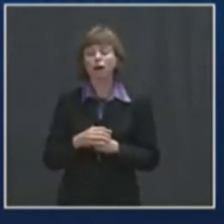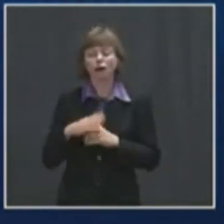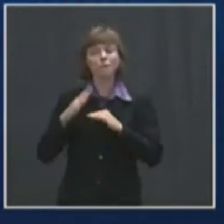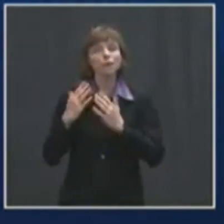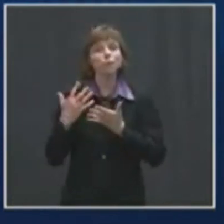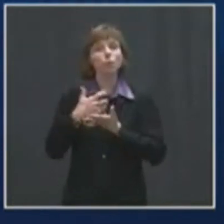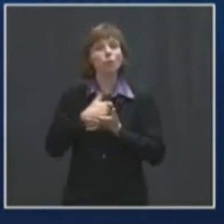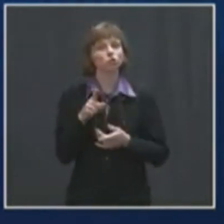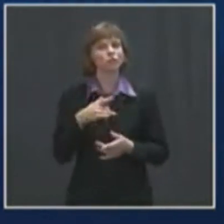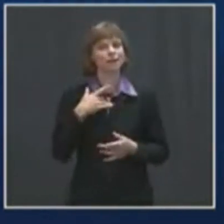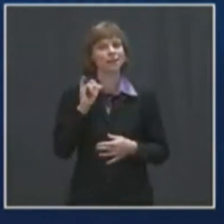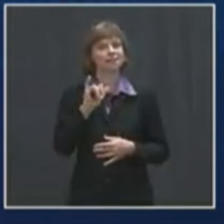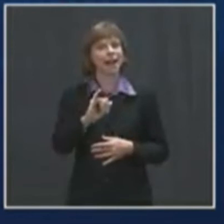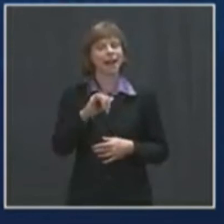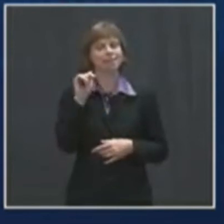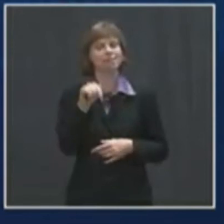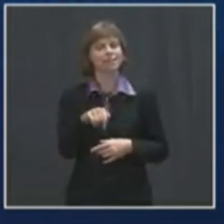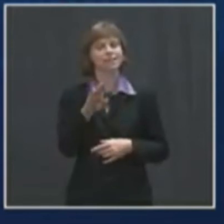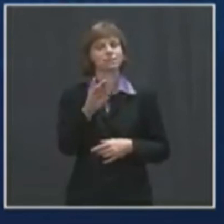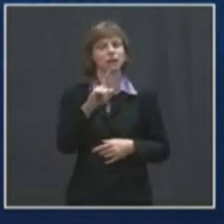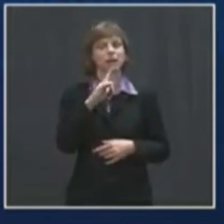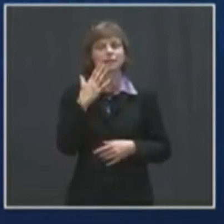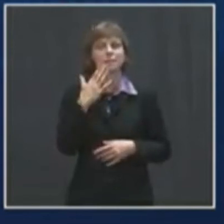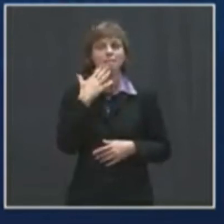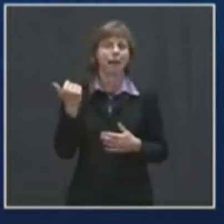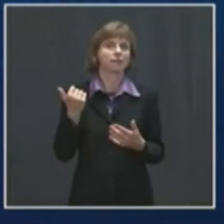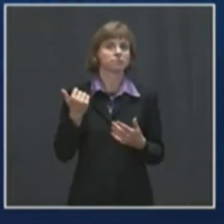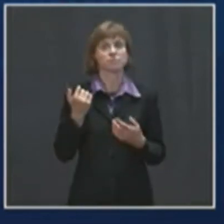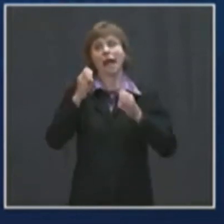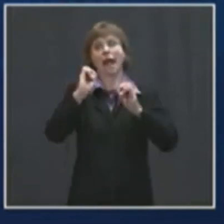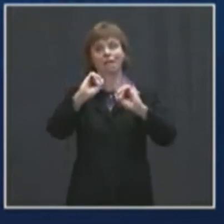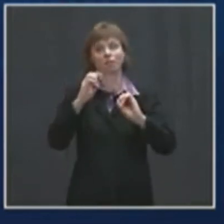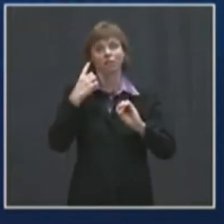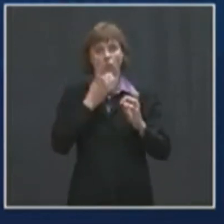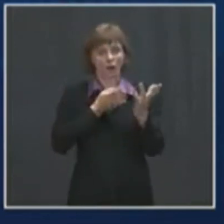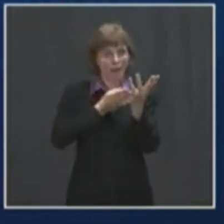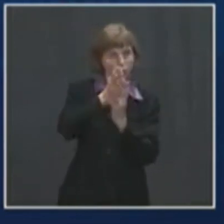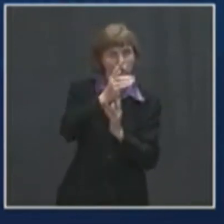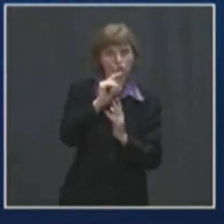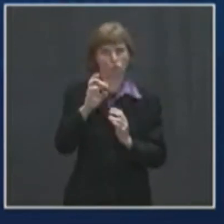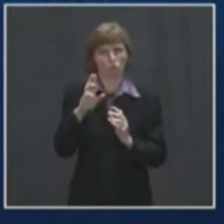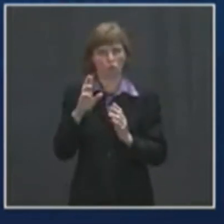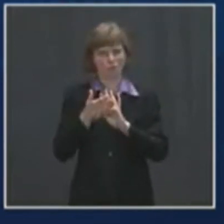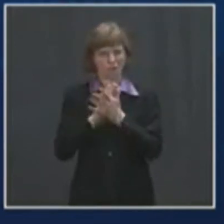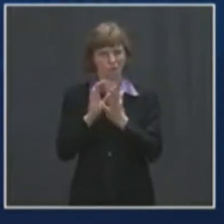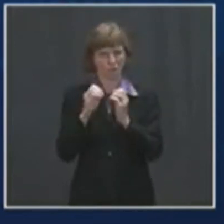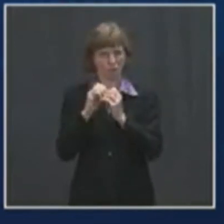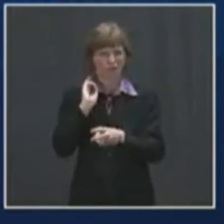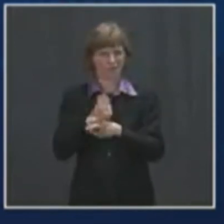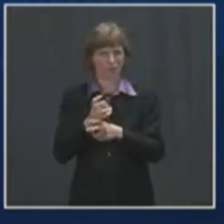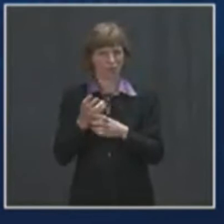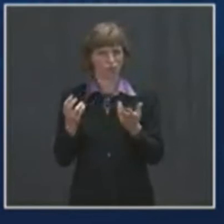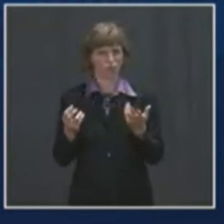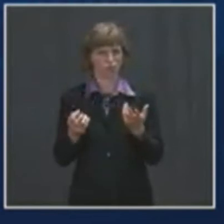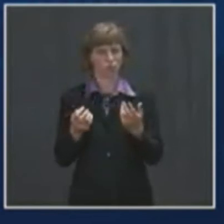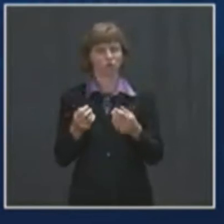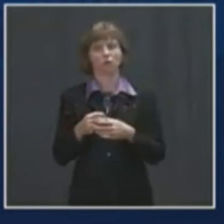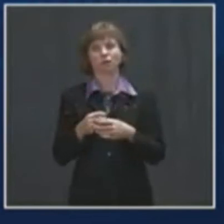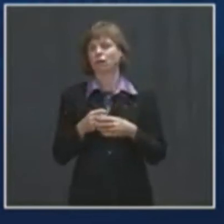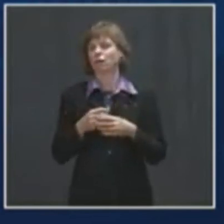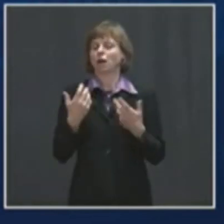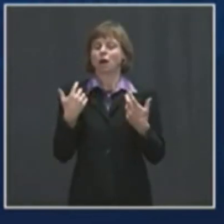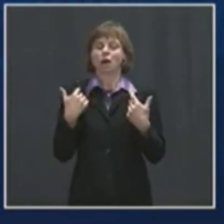your best shot at getting through a hike? Does it become more difficult going forward if you can't get it done now? I don't want to get ahead of where